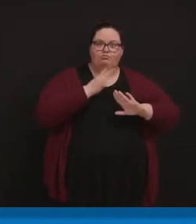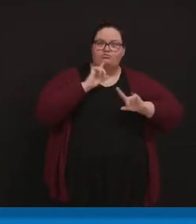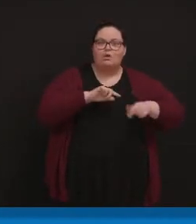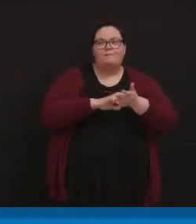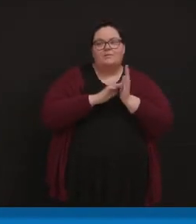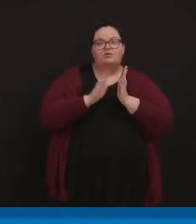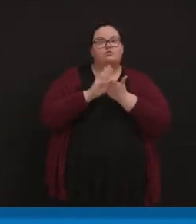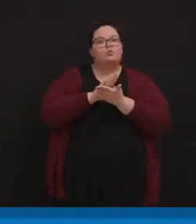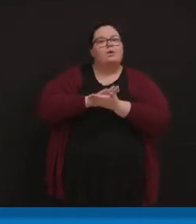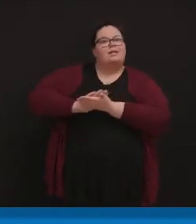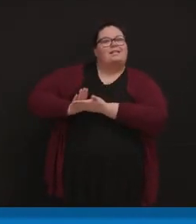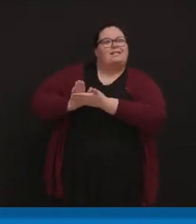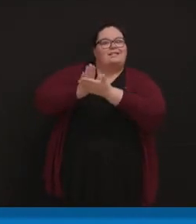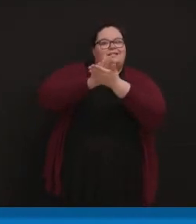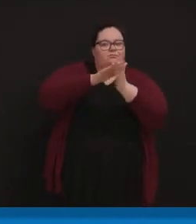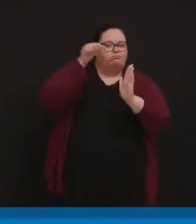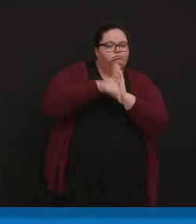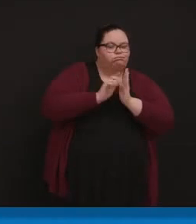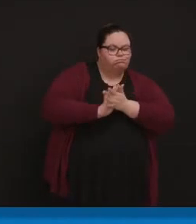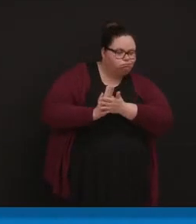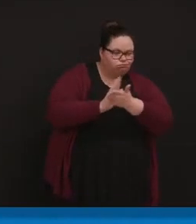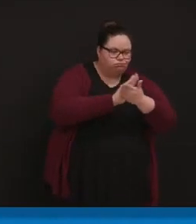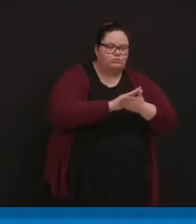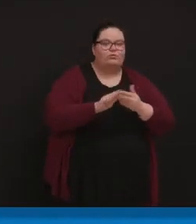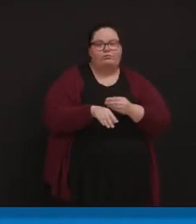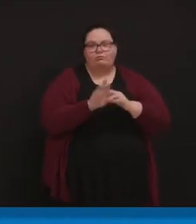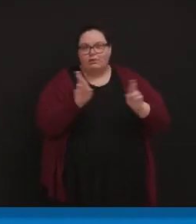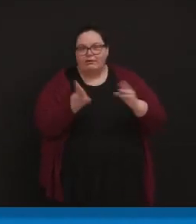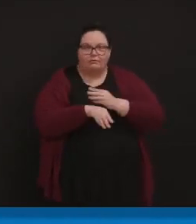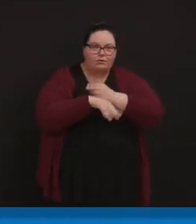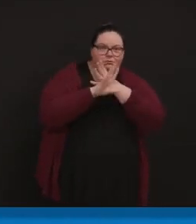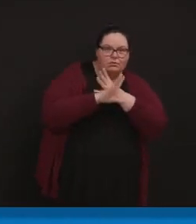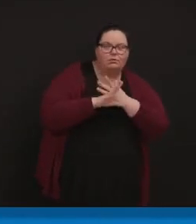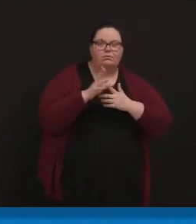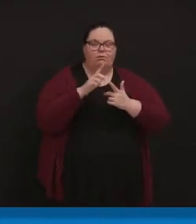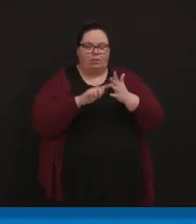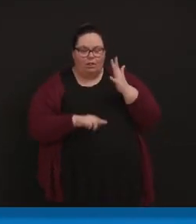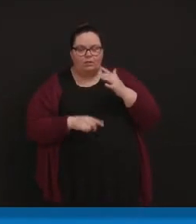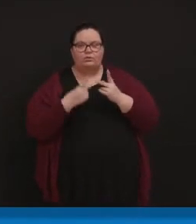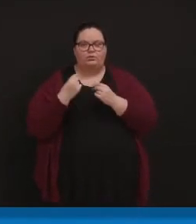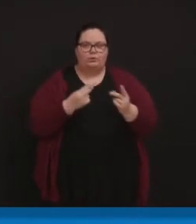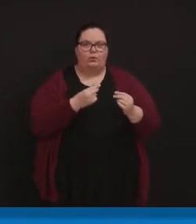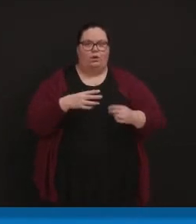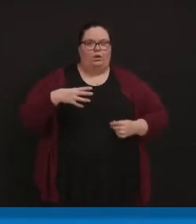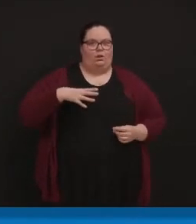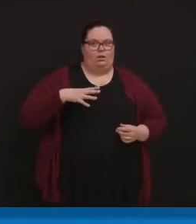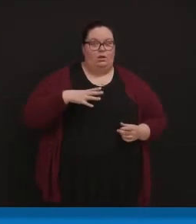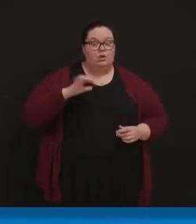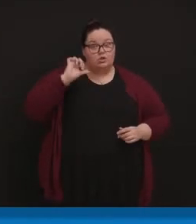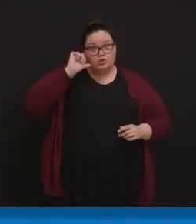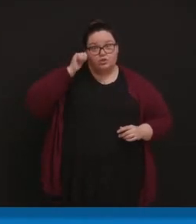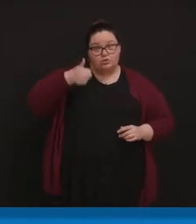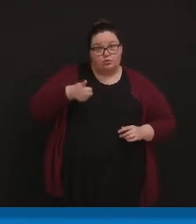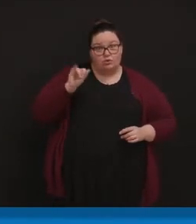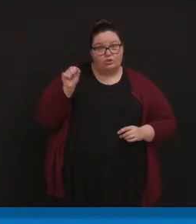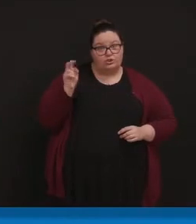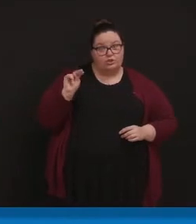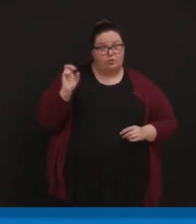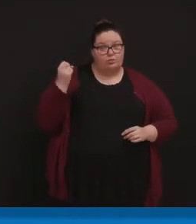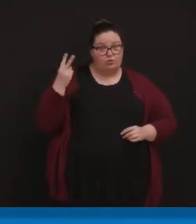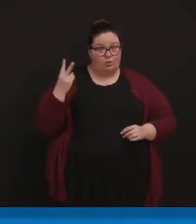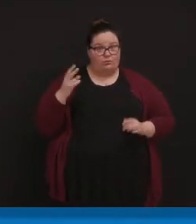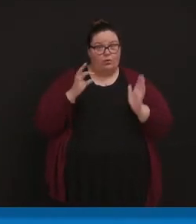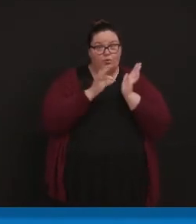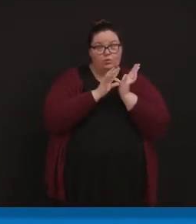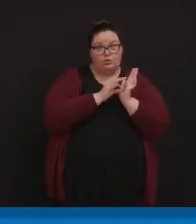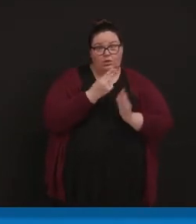getting the school cleaned up, getting things ready if we do have to go for online learning, taking those necessary steps. But for tomorrow, January 12th, students